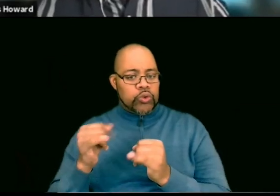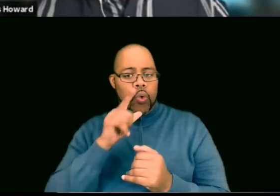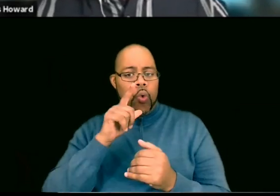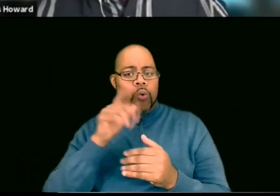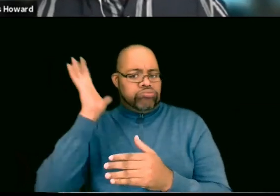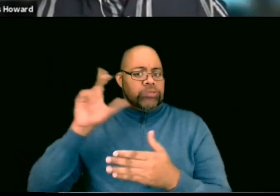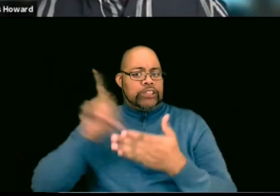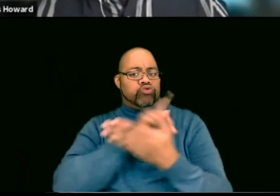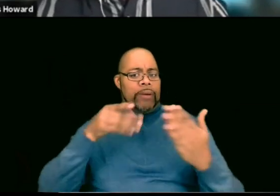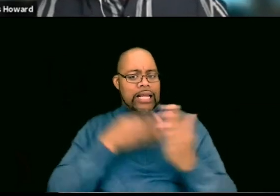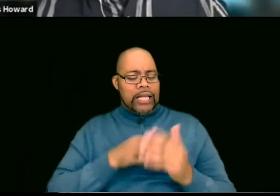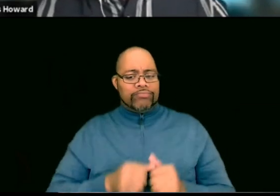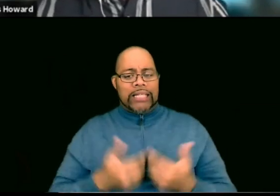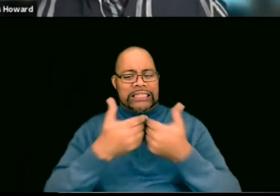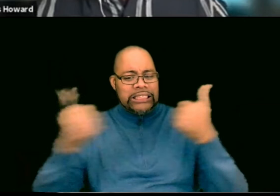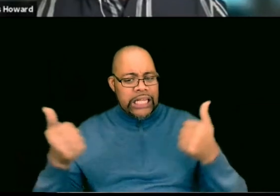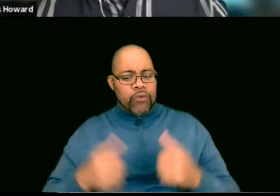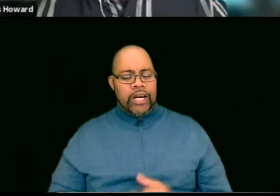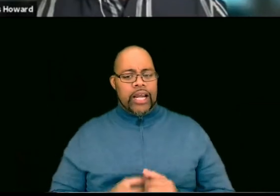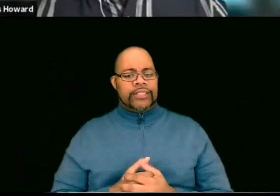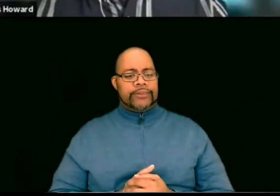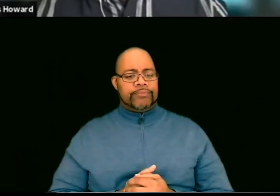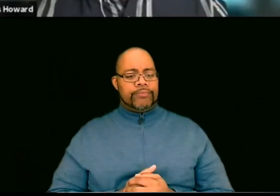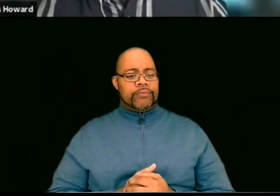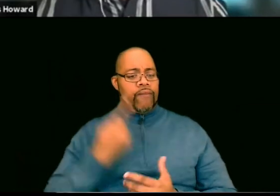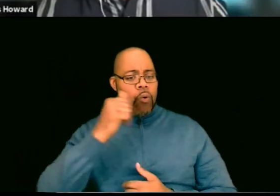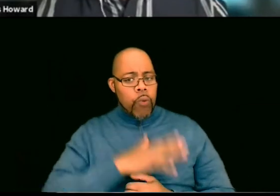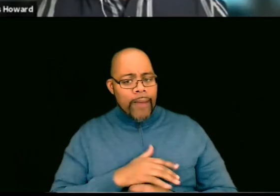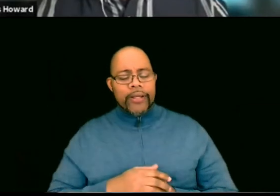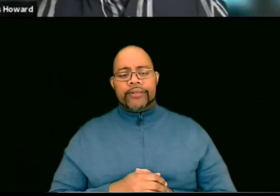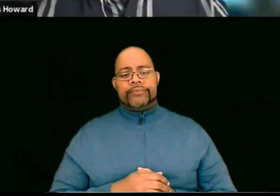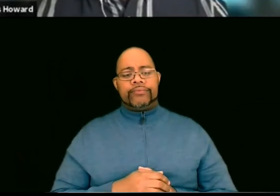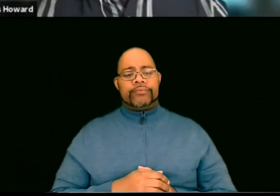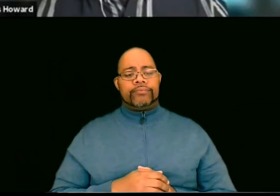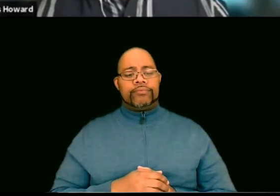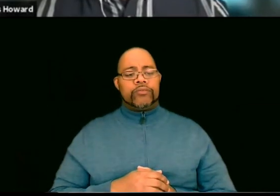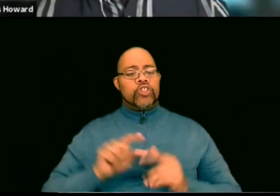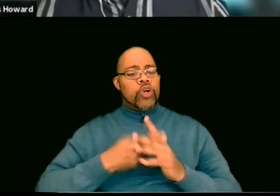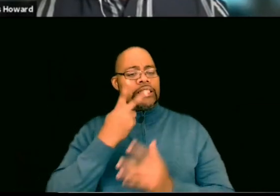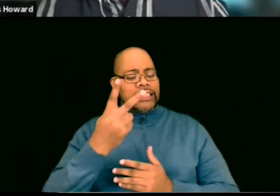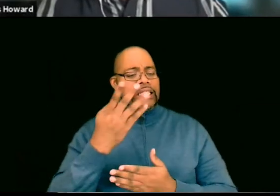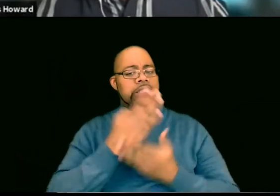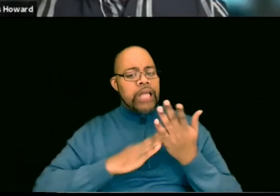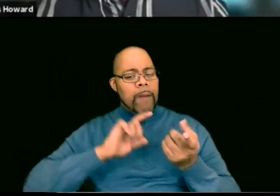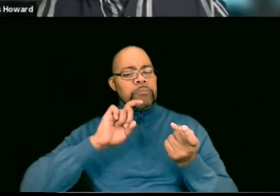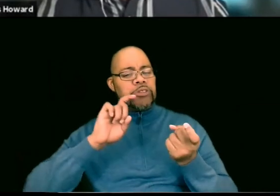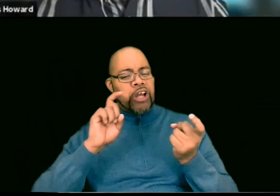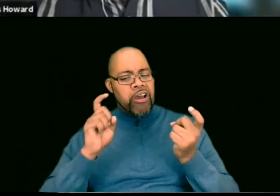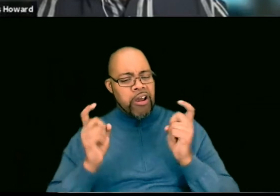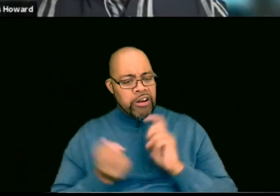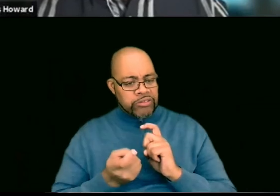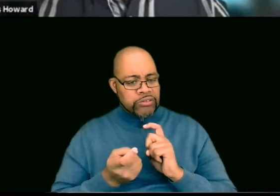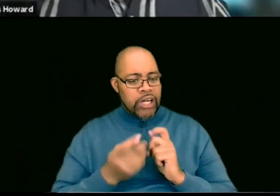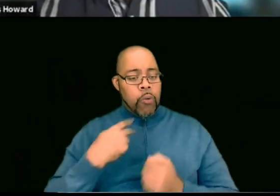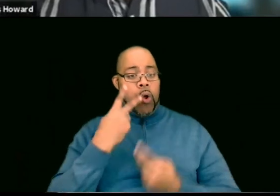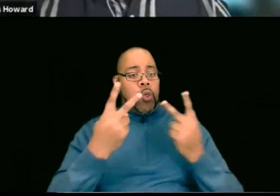individuals discriminated against, segregated against, for women, we started to see some